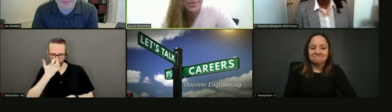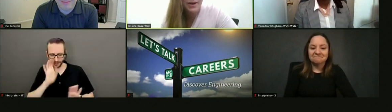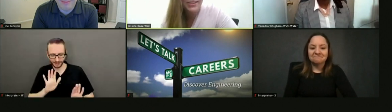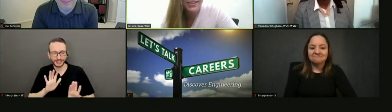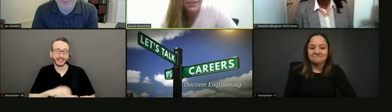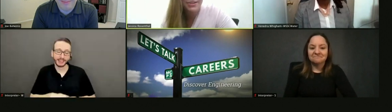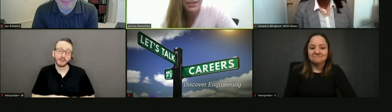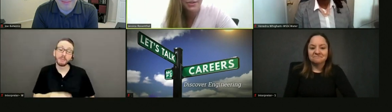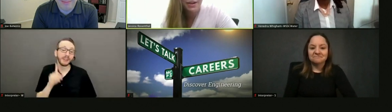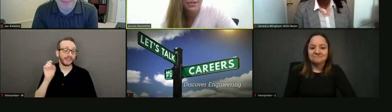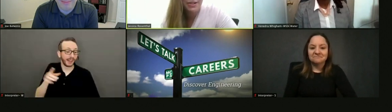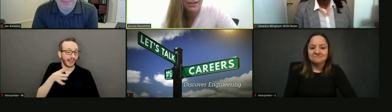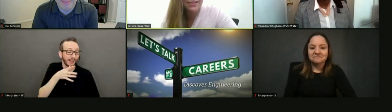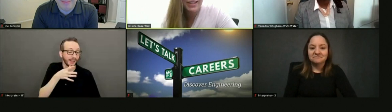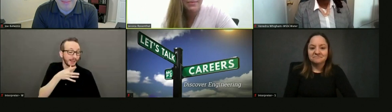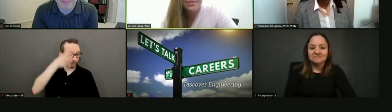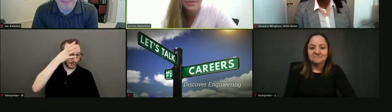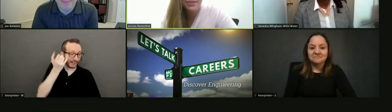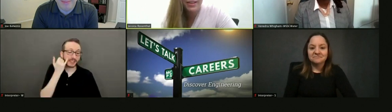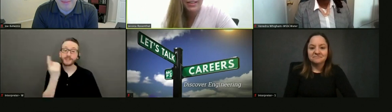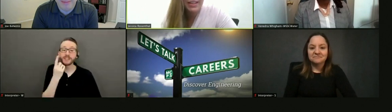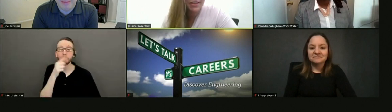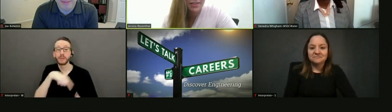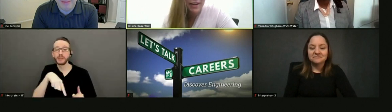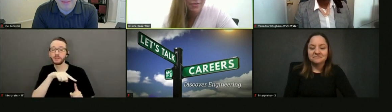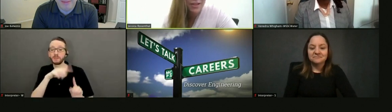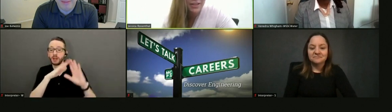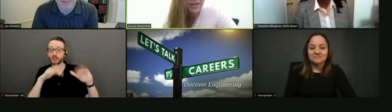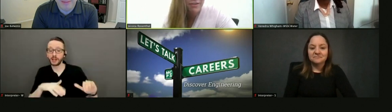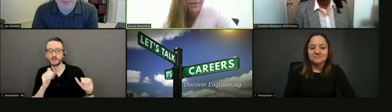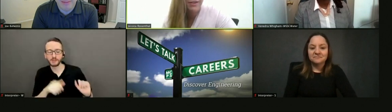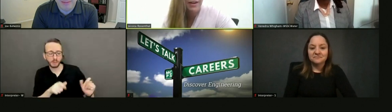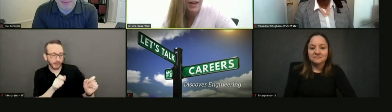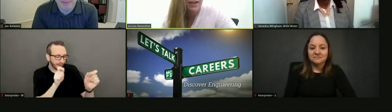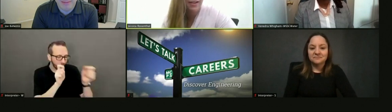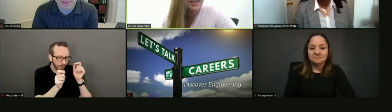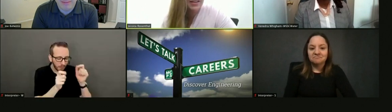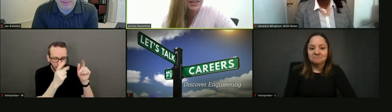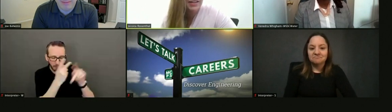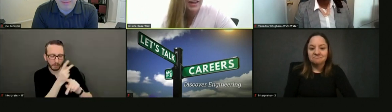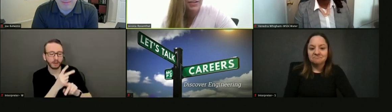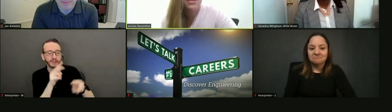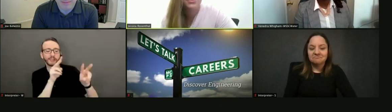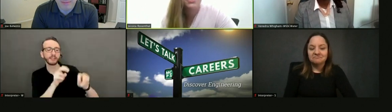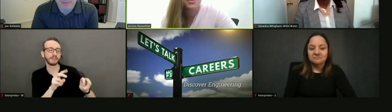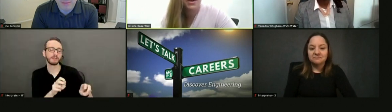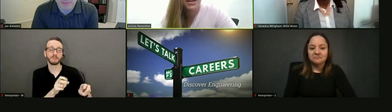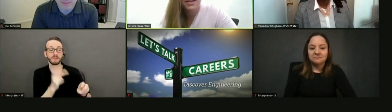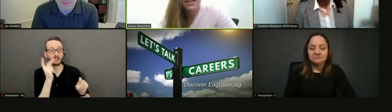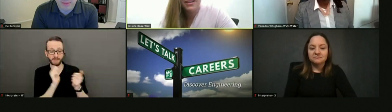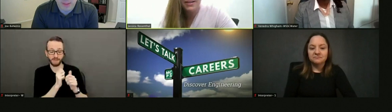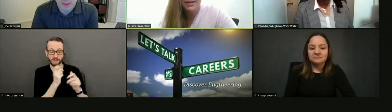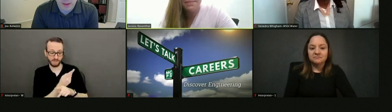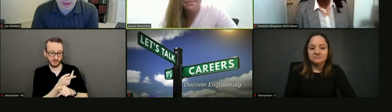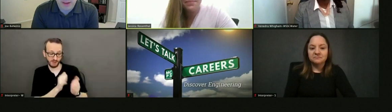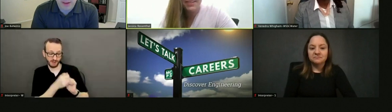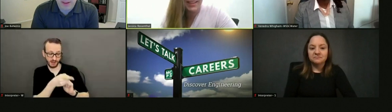yeah, I'd say ask your parents if there's stuff around your house that maybe you could tinker around with and try to figure out how those systems